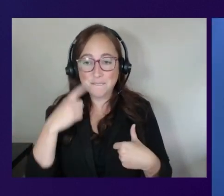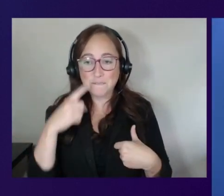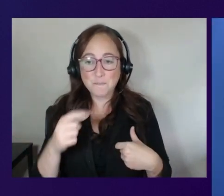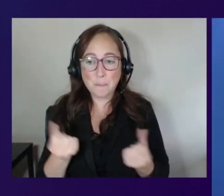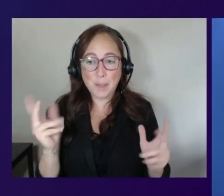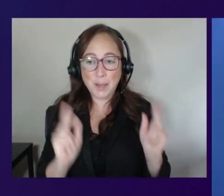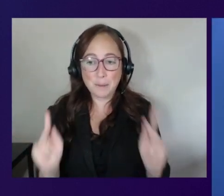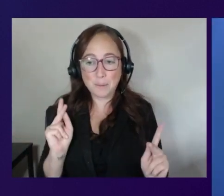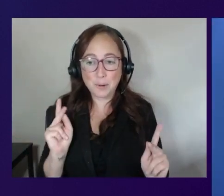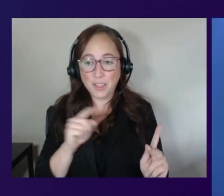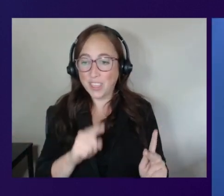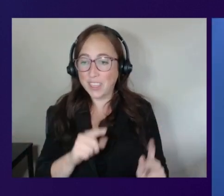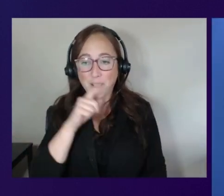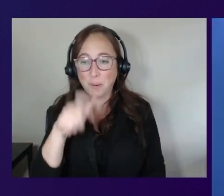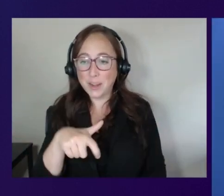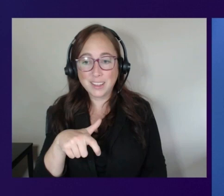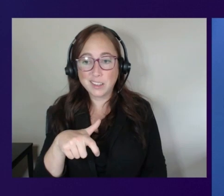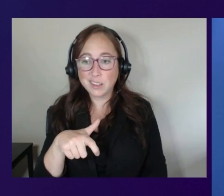need intensive,